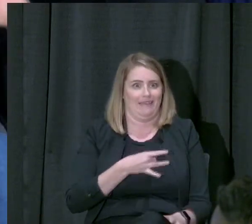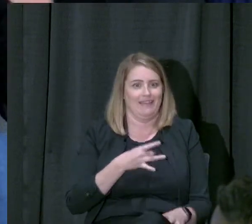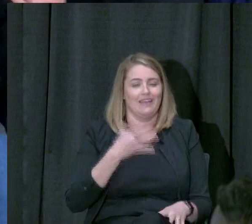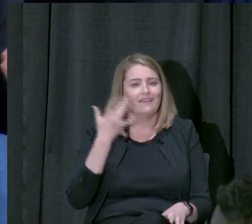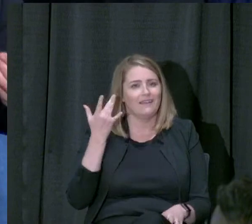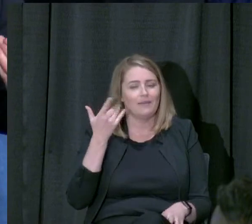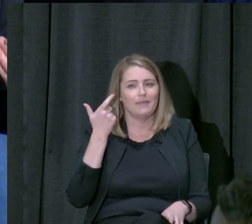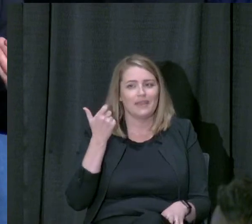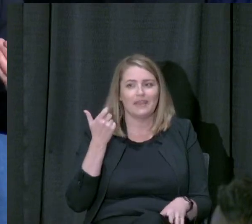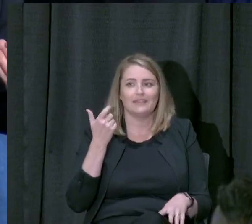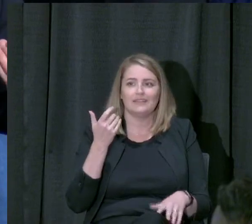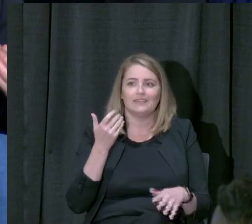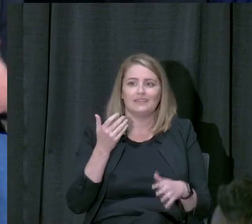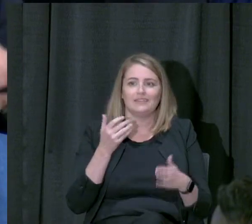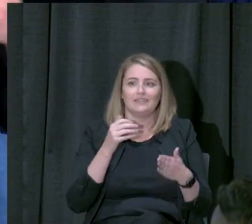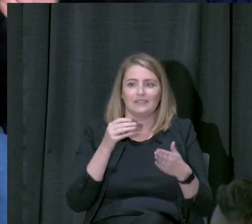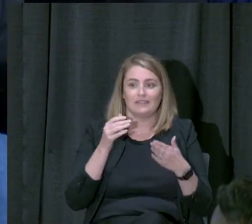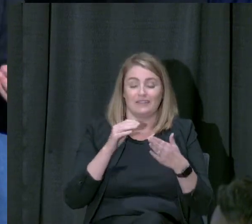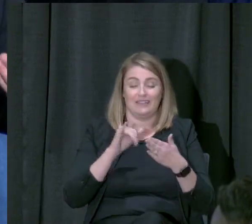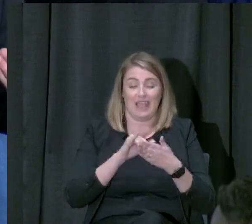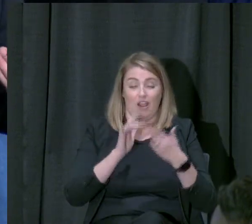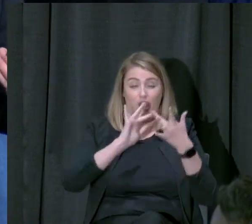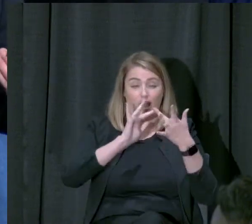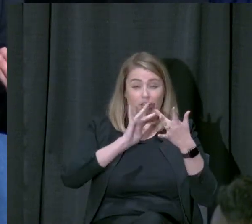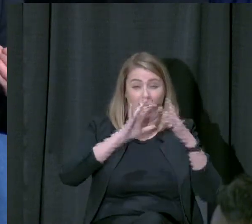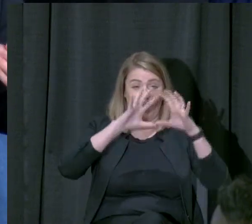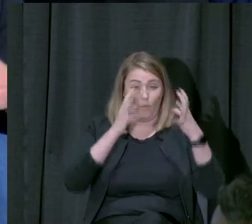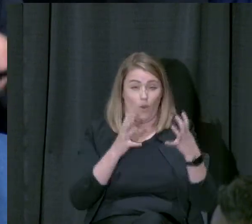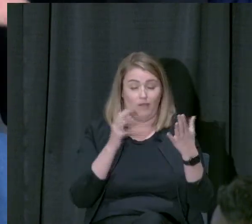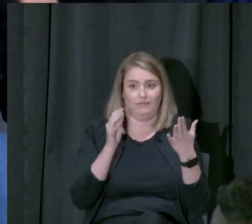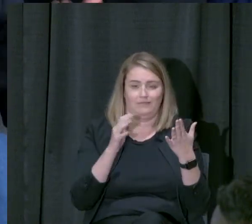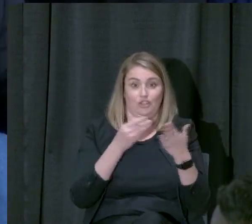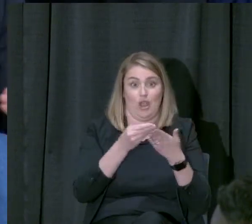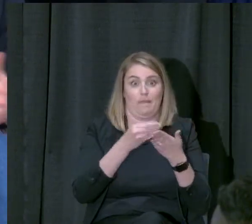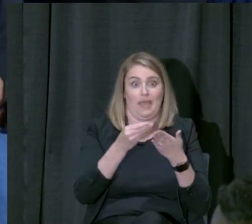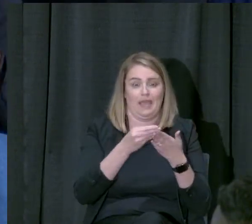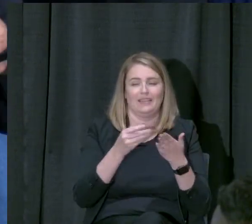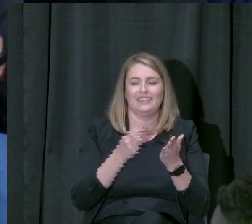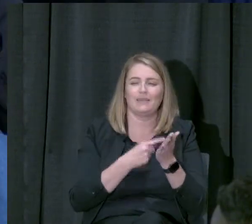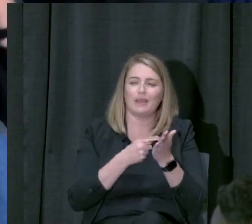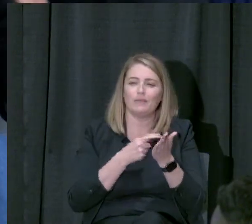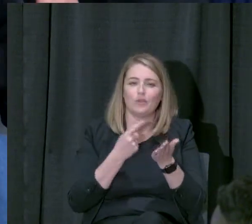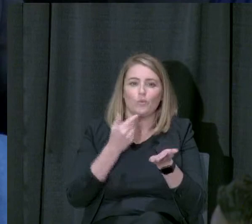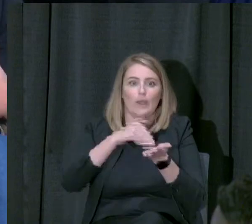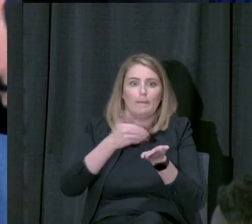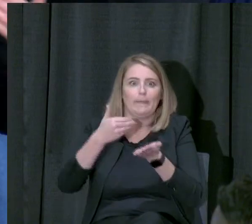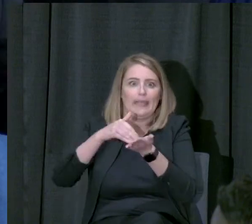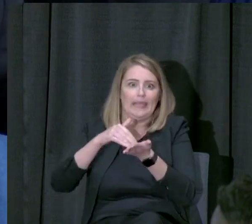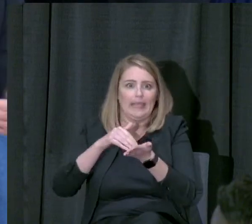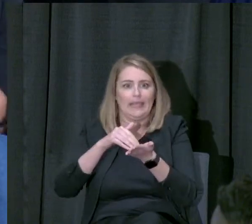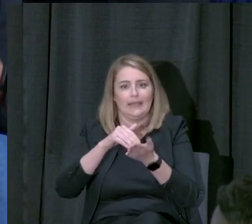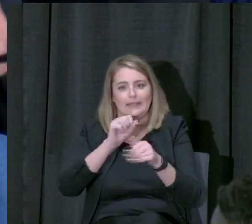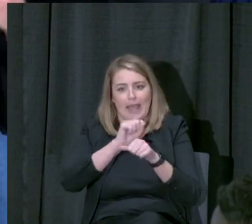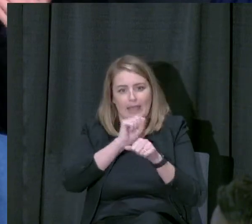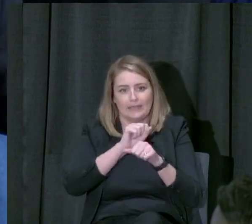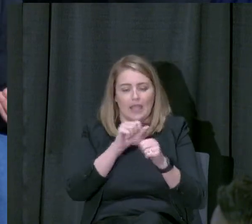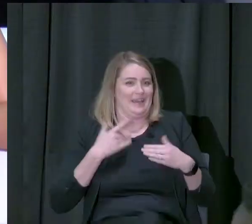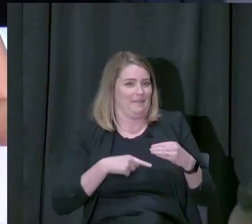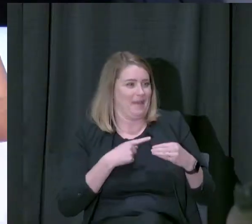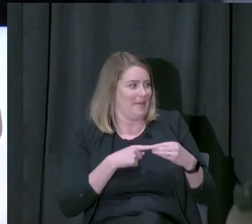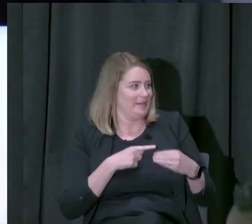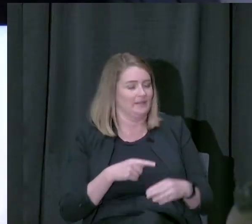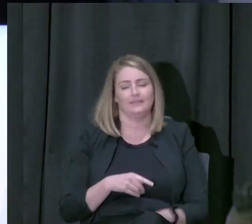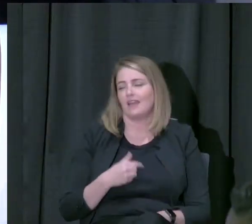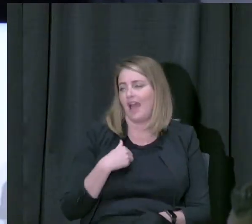especially navigating the online world, like shopping, there's a lot of repeated tasks. You have to navigate through pages and pages. You have to keep track.